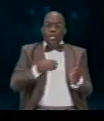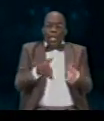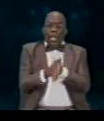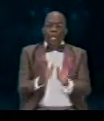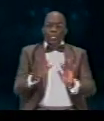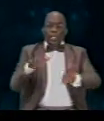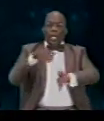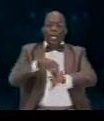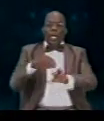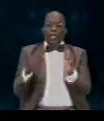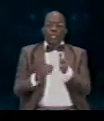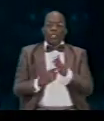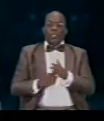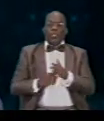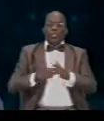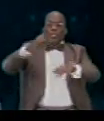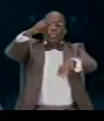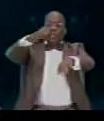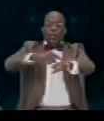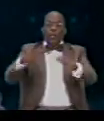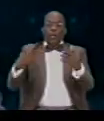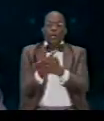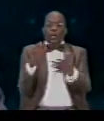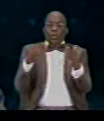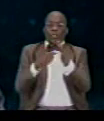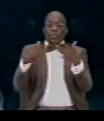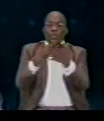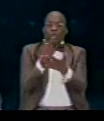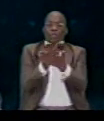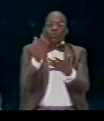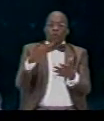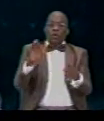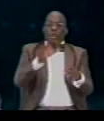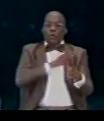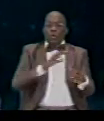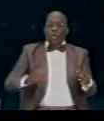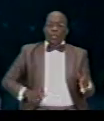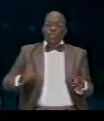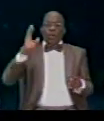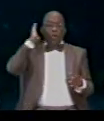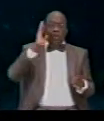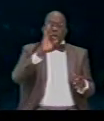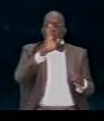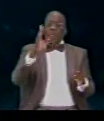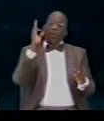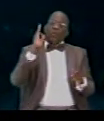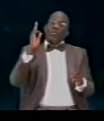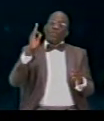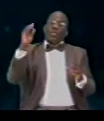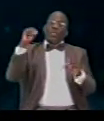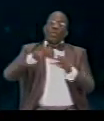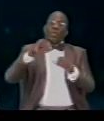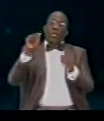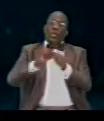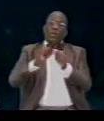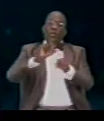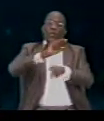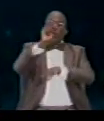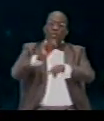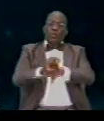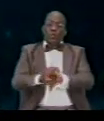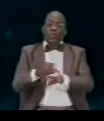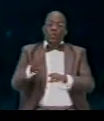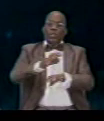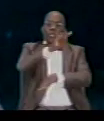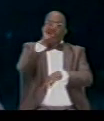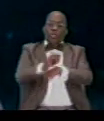this gospel of Christ will be preached in every nation in the name of Jesus Christ. There are nations that